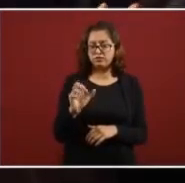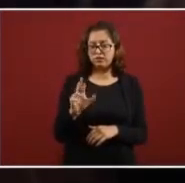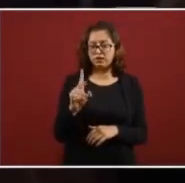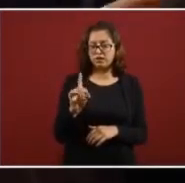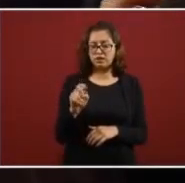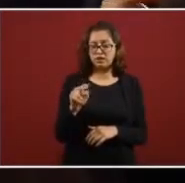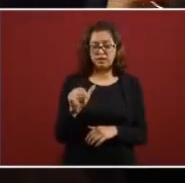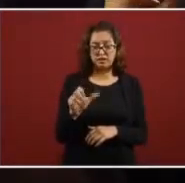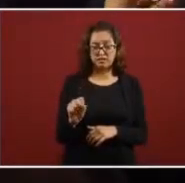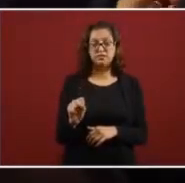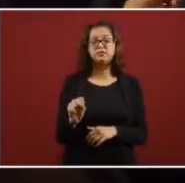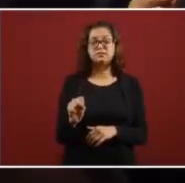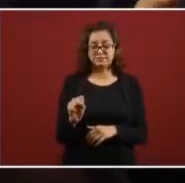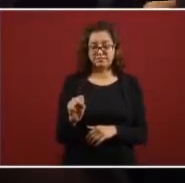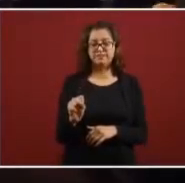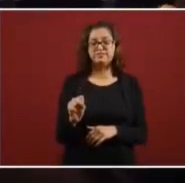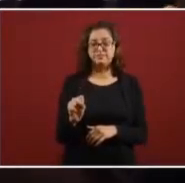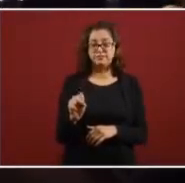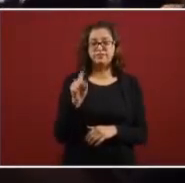Cárdenas?